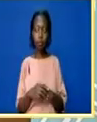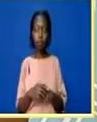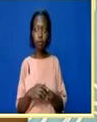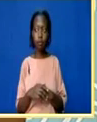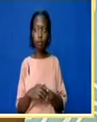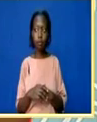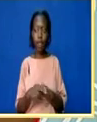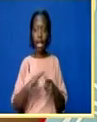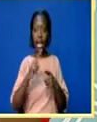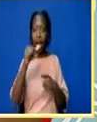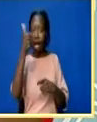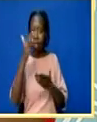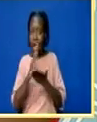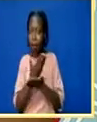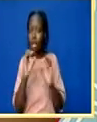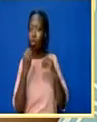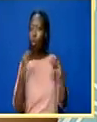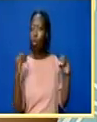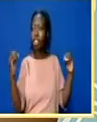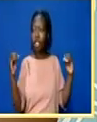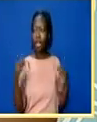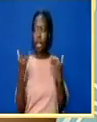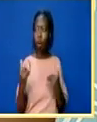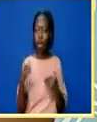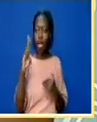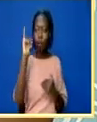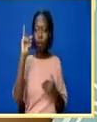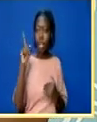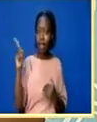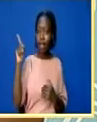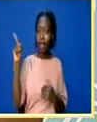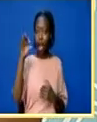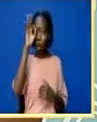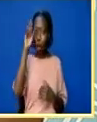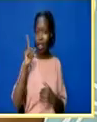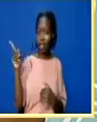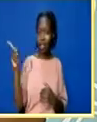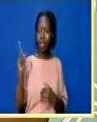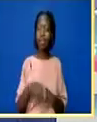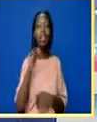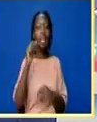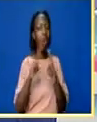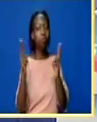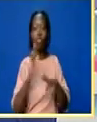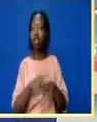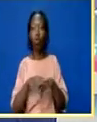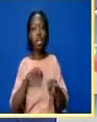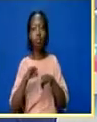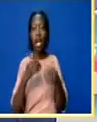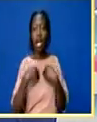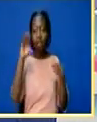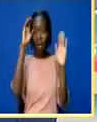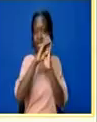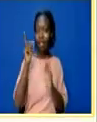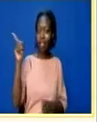this other part is the ocean. So this is the bay. Very good. Yeah? And to prove that, uh-huh. we have our diagram.